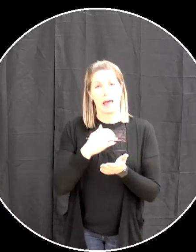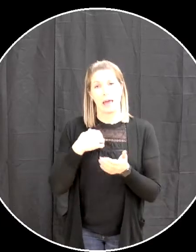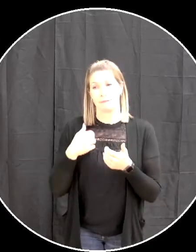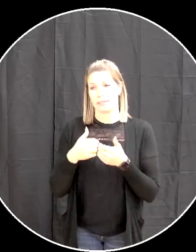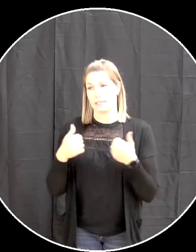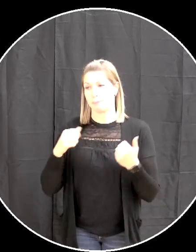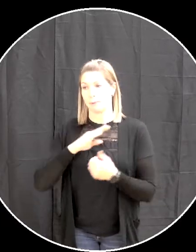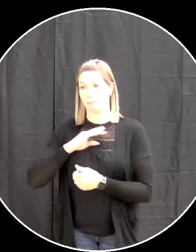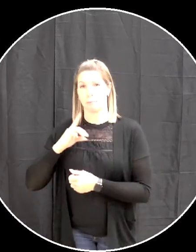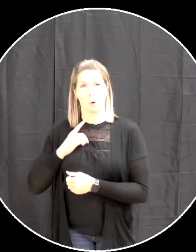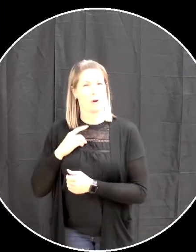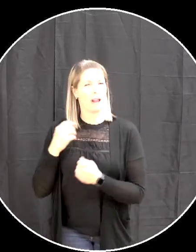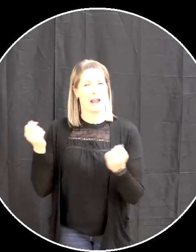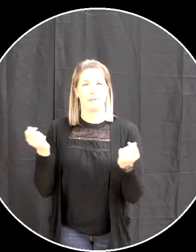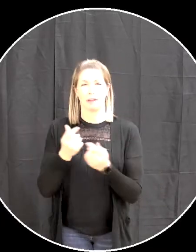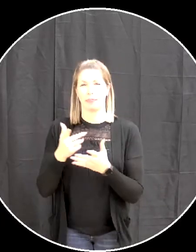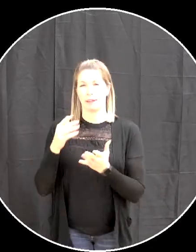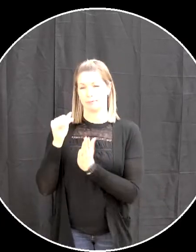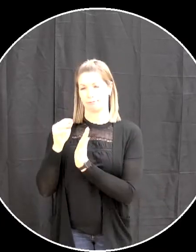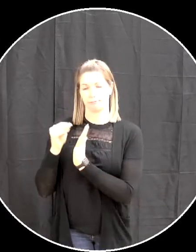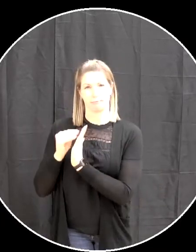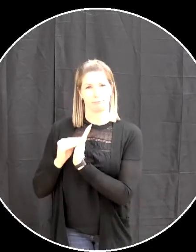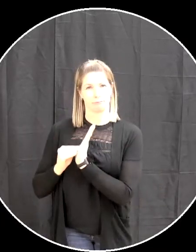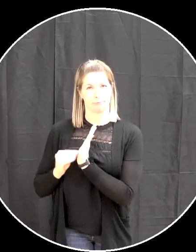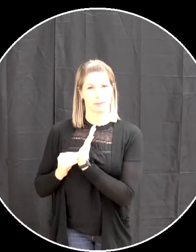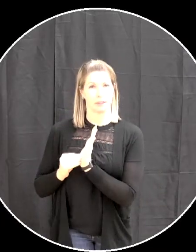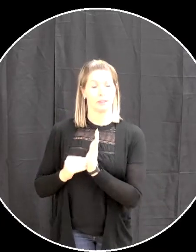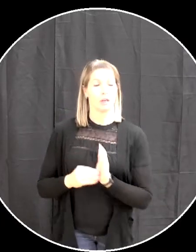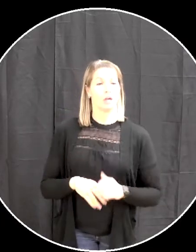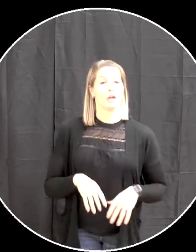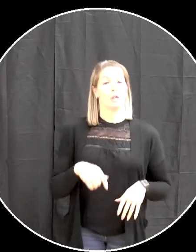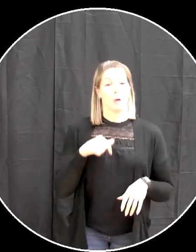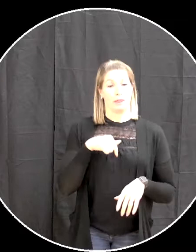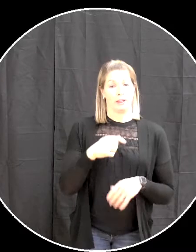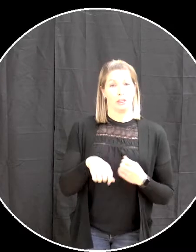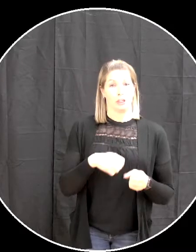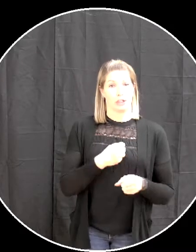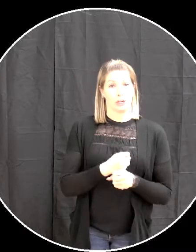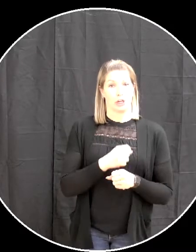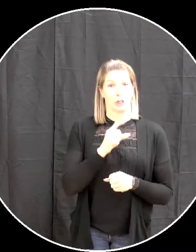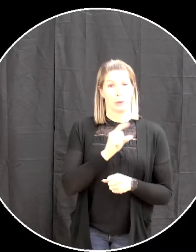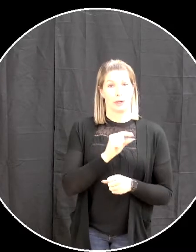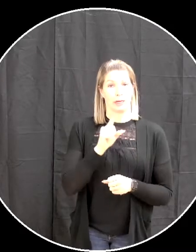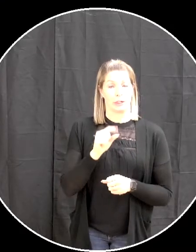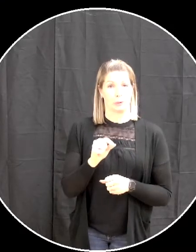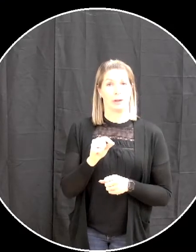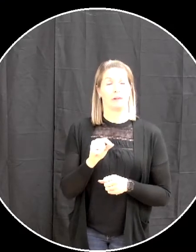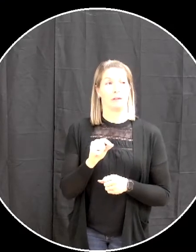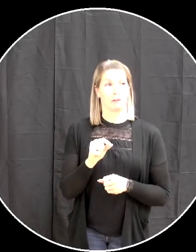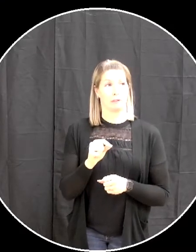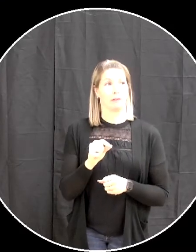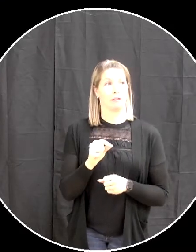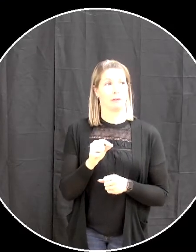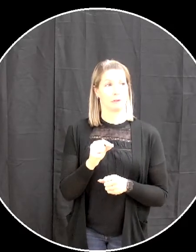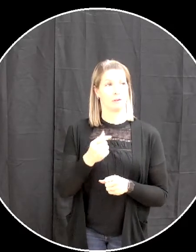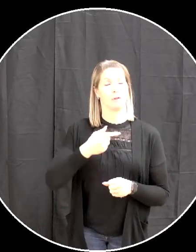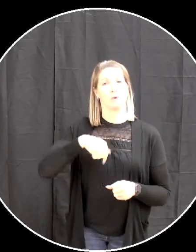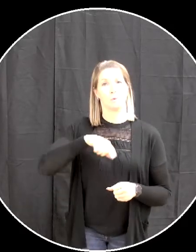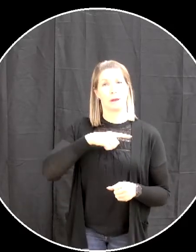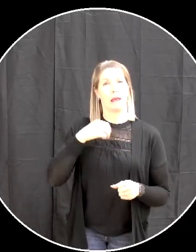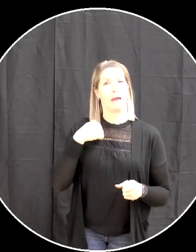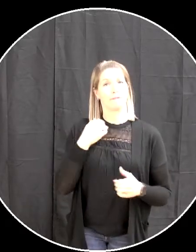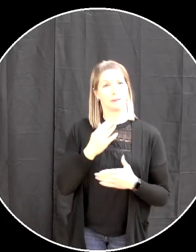those listed there as well. So for the 2020 results, we expect to issue an unqualified opinion. We just have